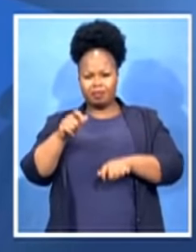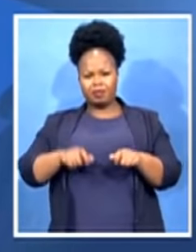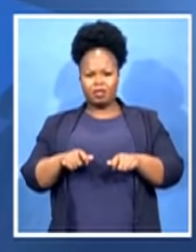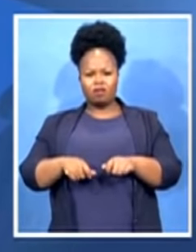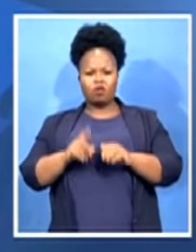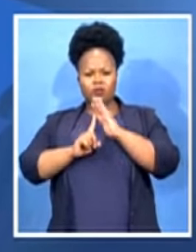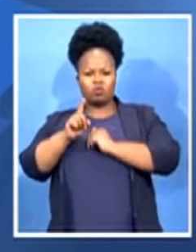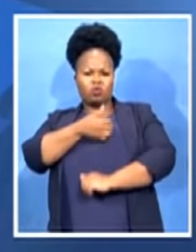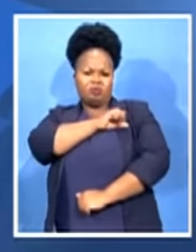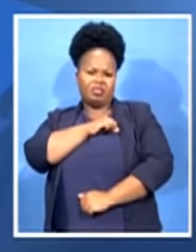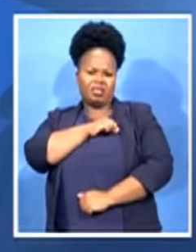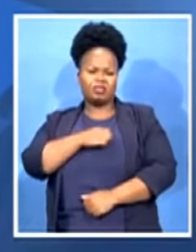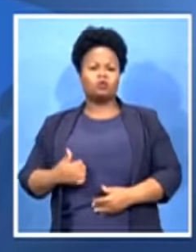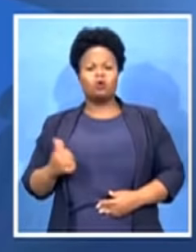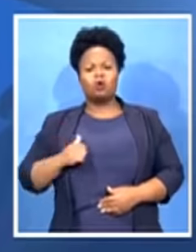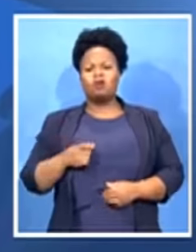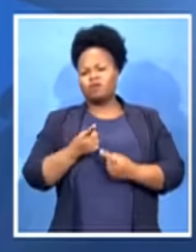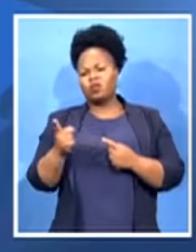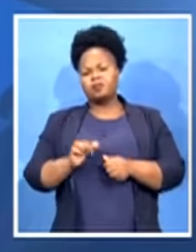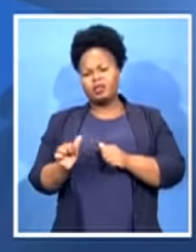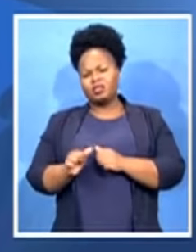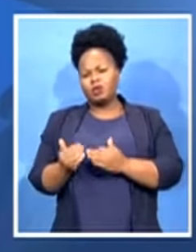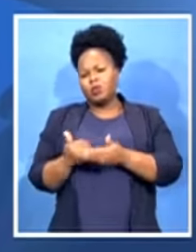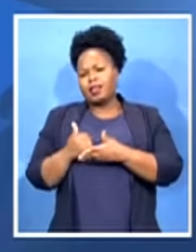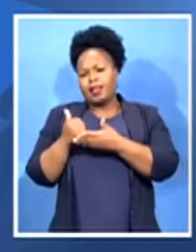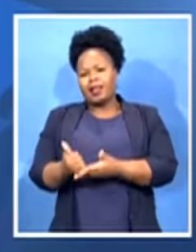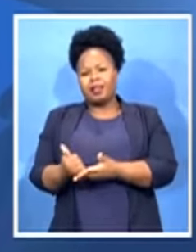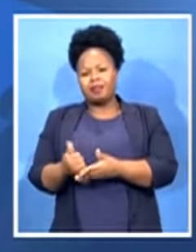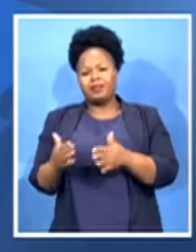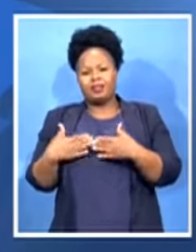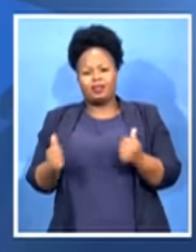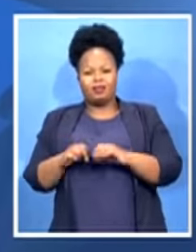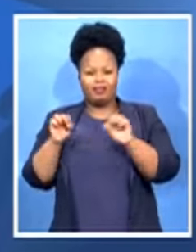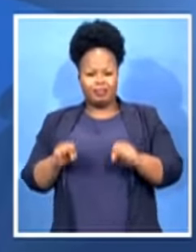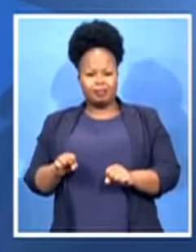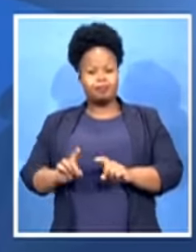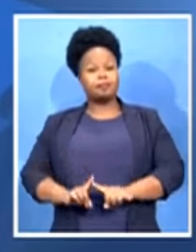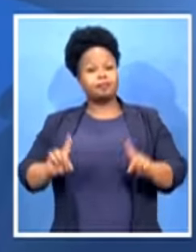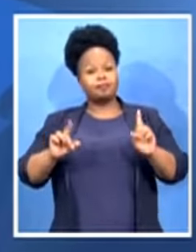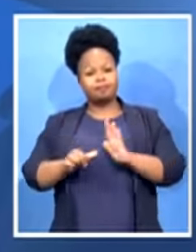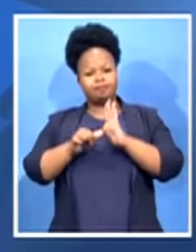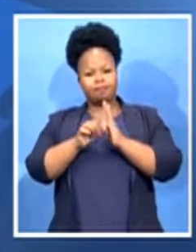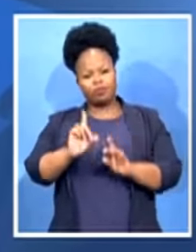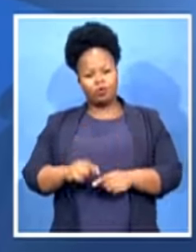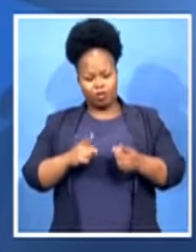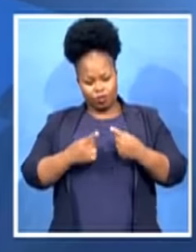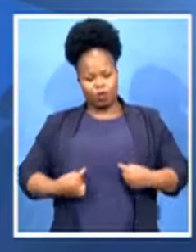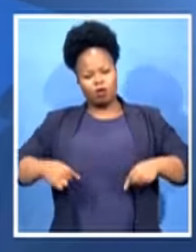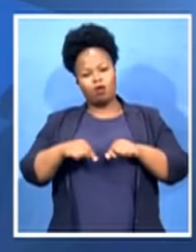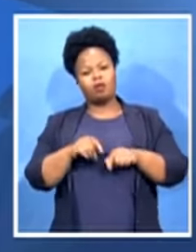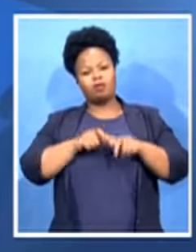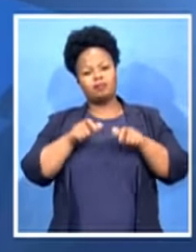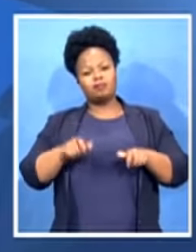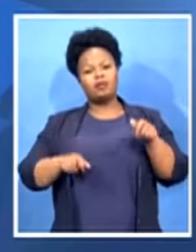to the health system. But what is important is that all of us in the country must accept that there is a new